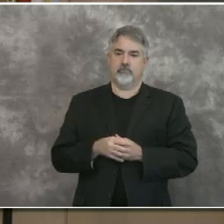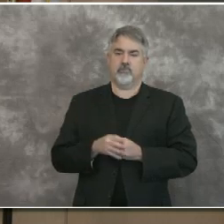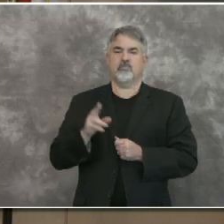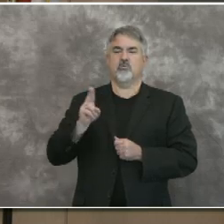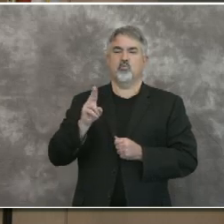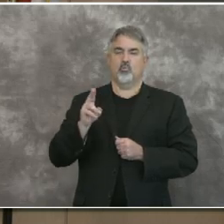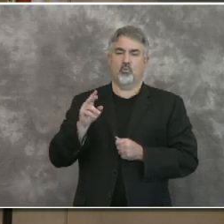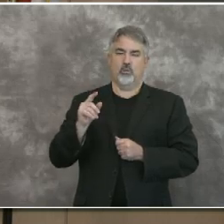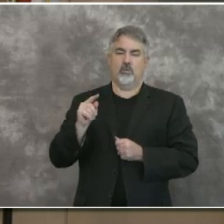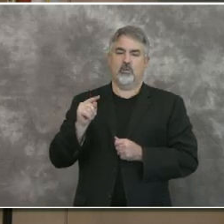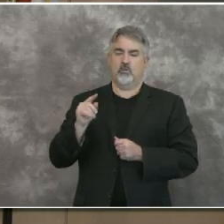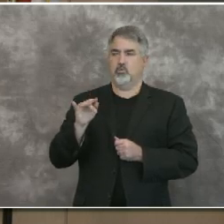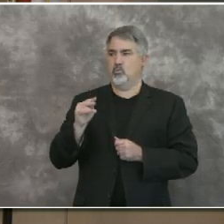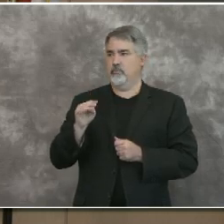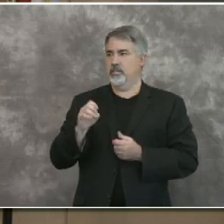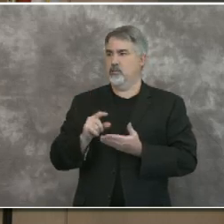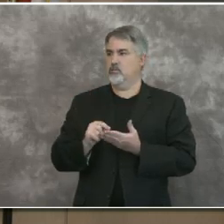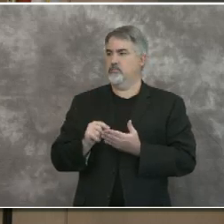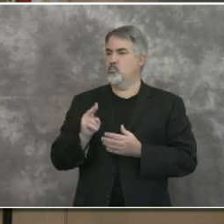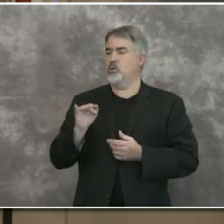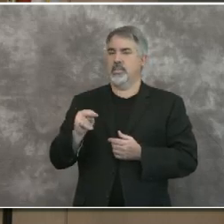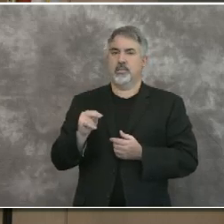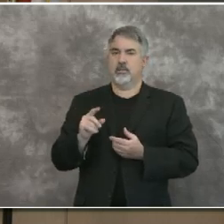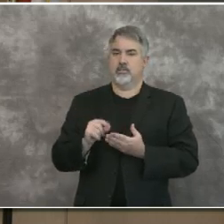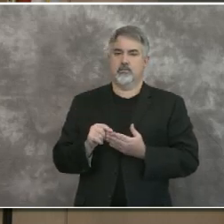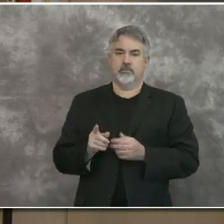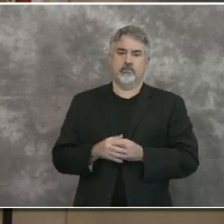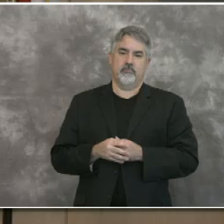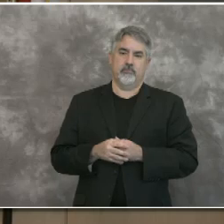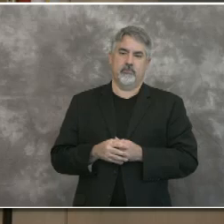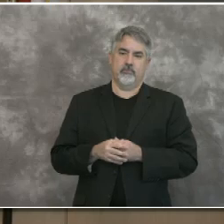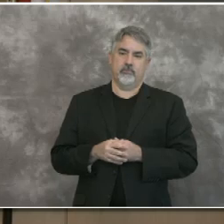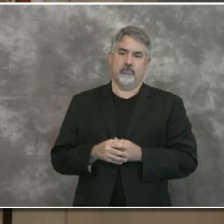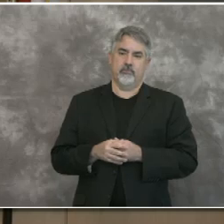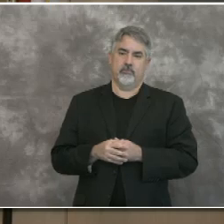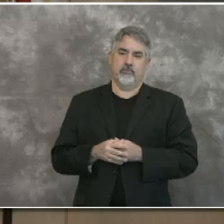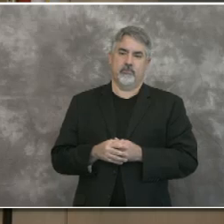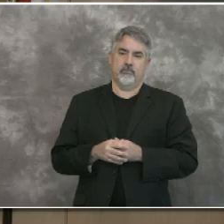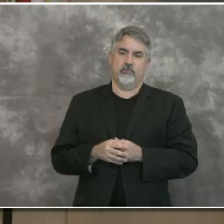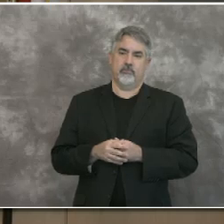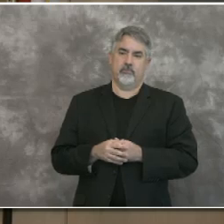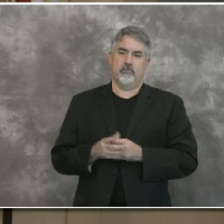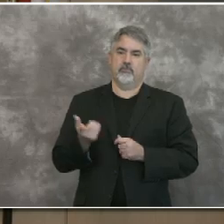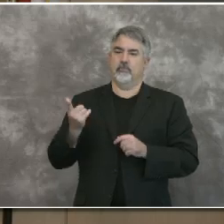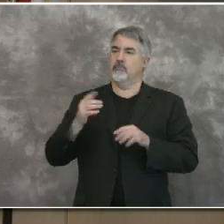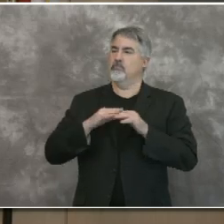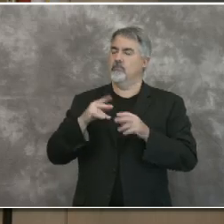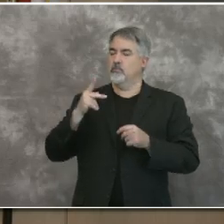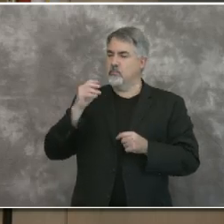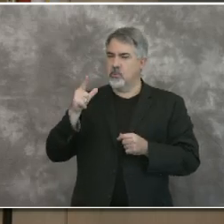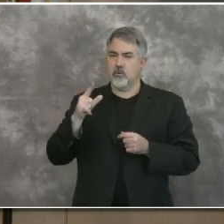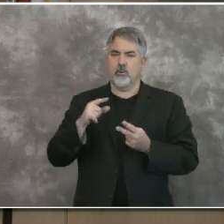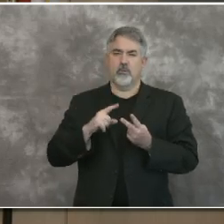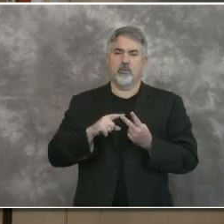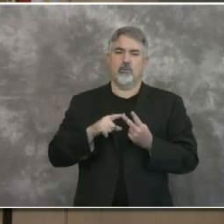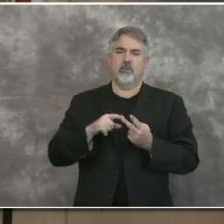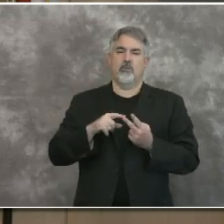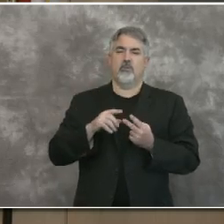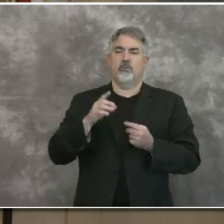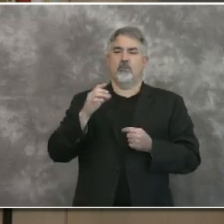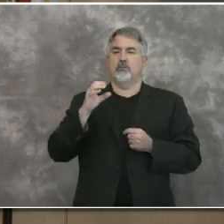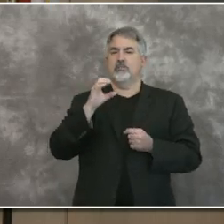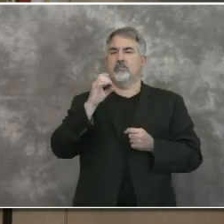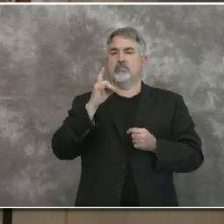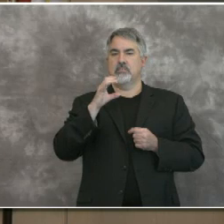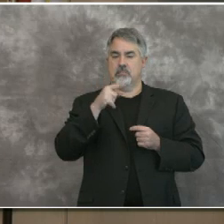Yes, I had a question about chlorinated swimming pools. The CDC has said there's, quote, no evidence that the virus can be spread, unquote, in